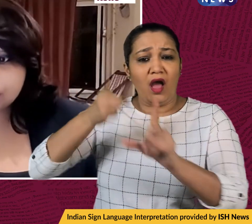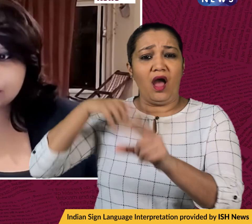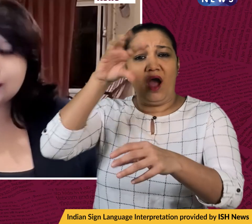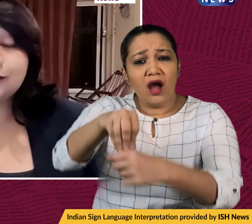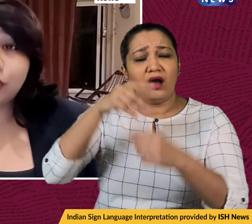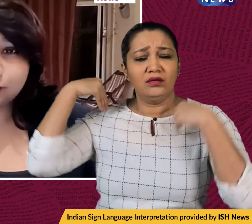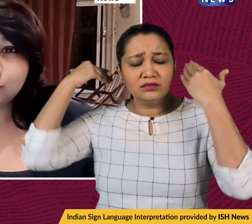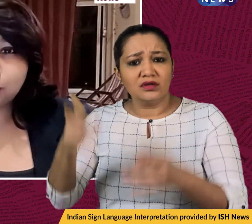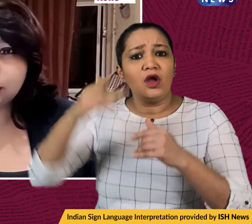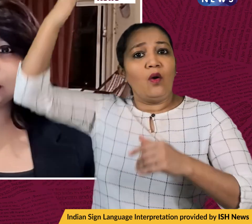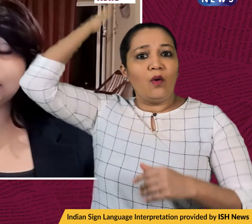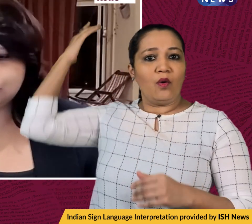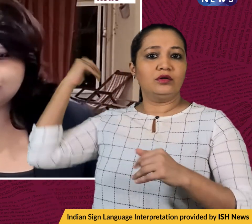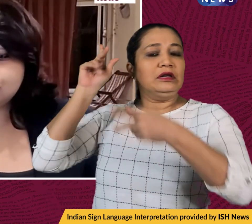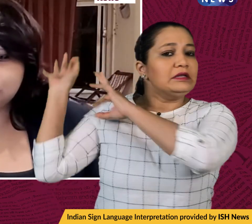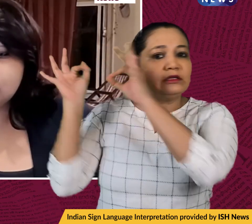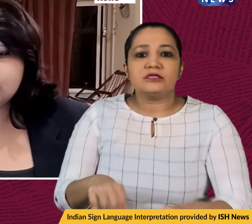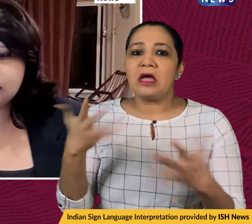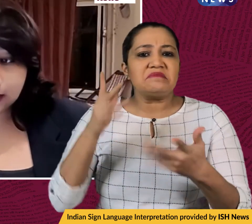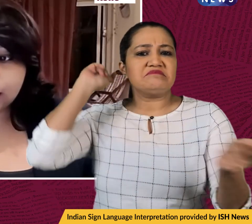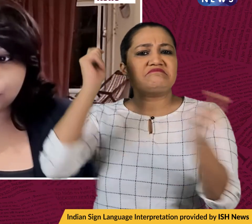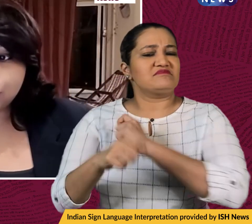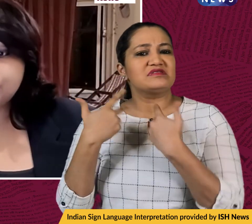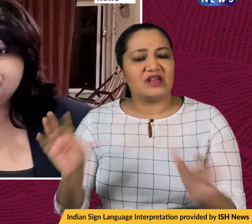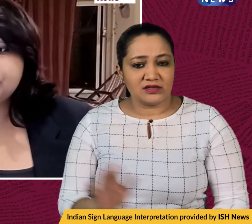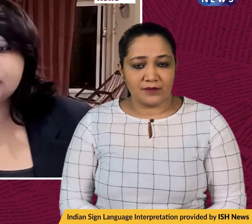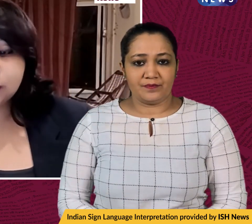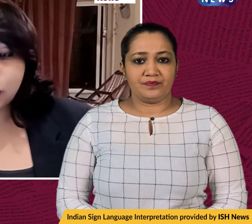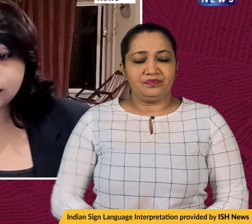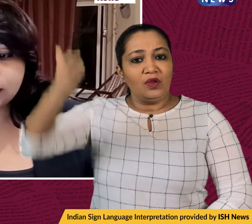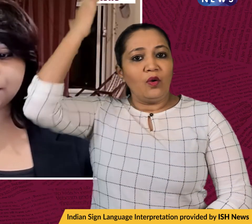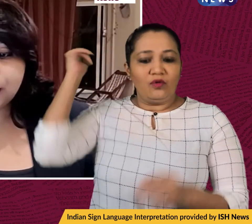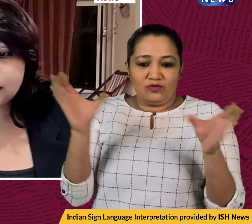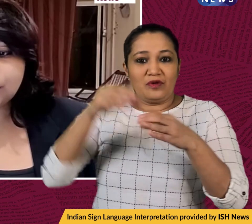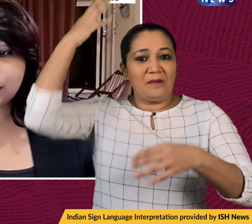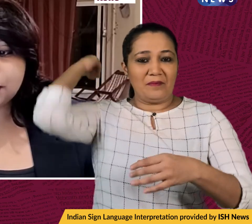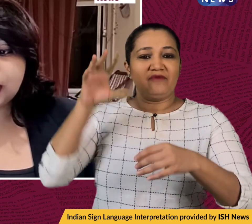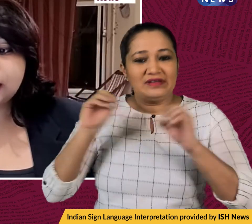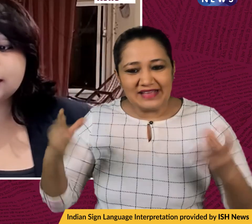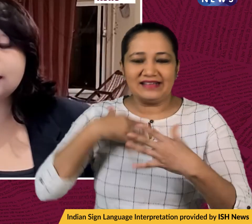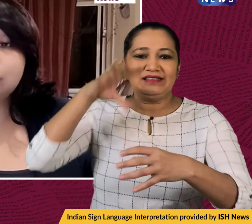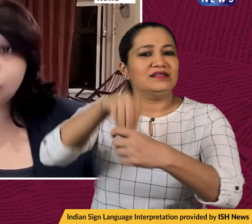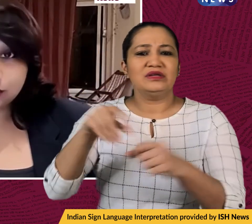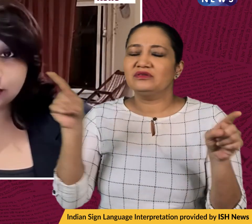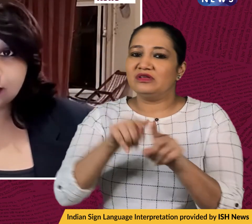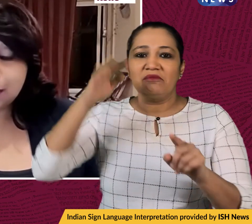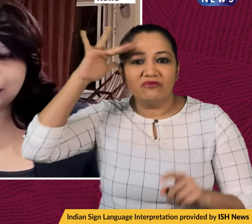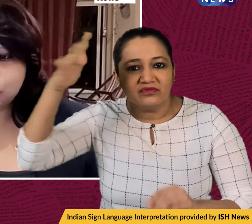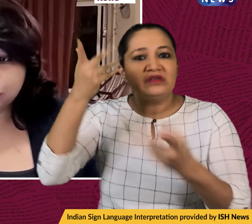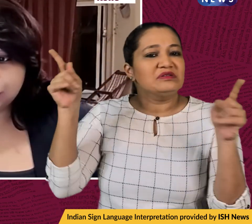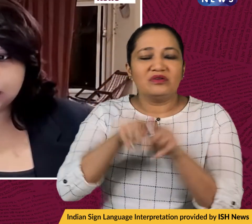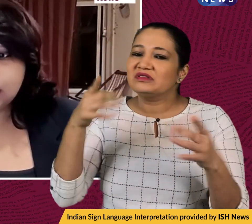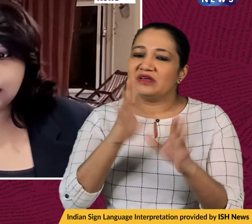32 years is not what it used to be. He said, and I quote, "It is not the same party where I began and it is not the